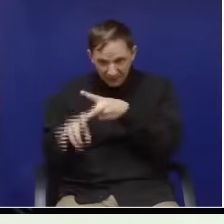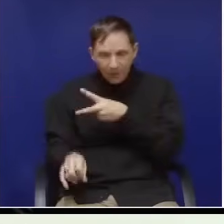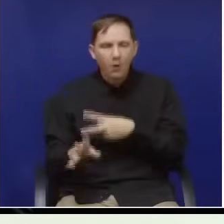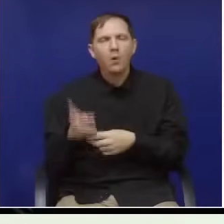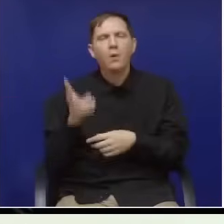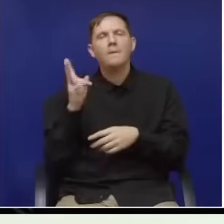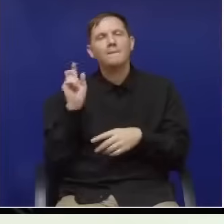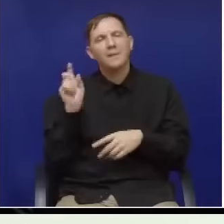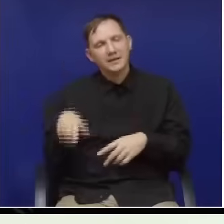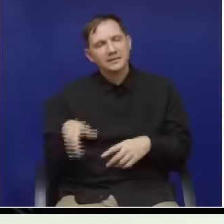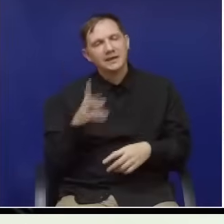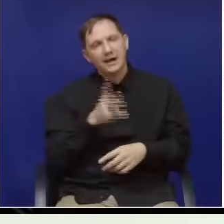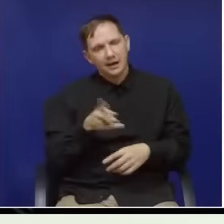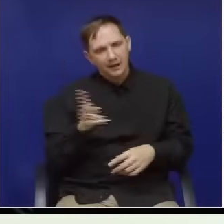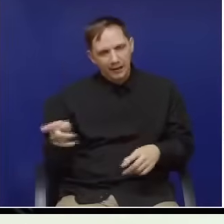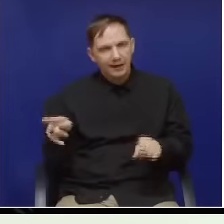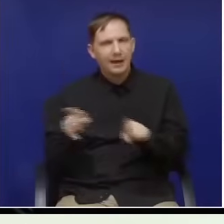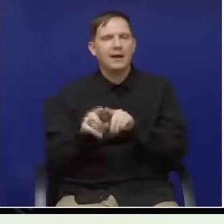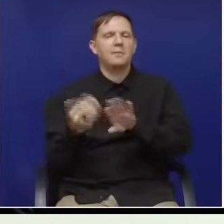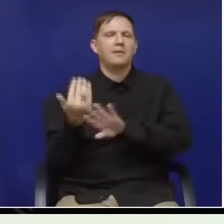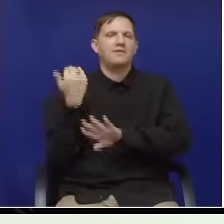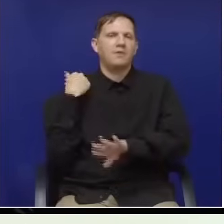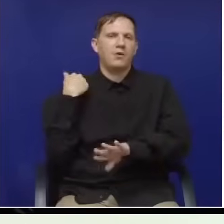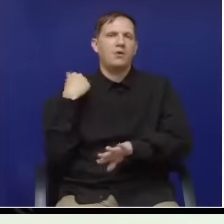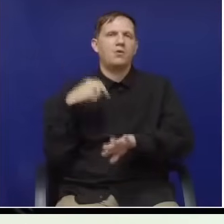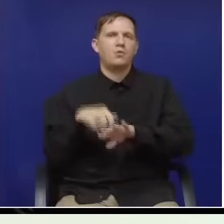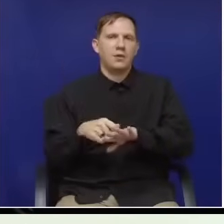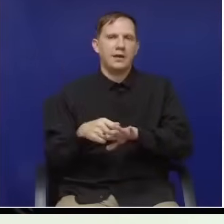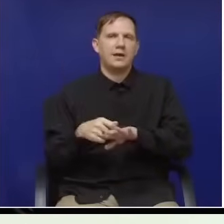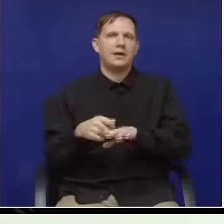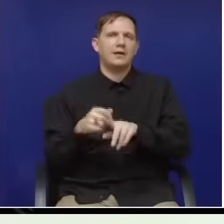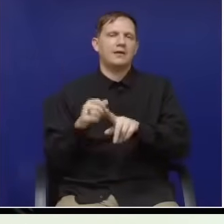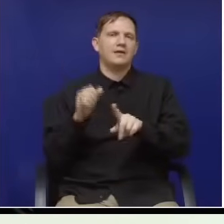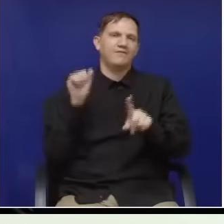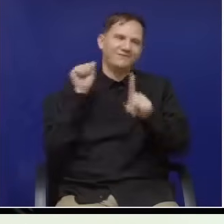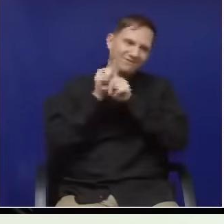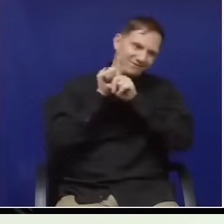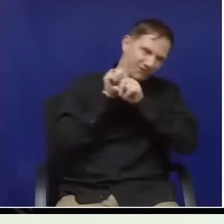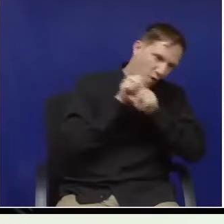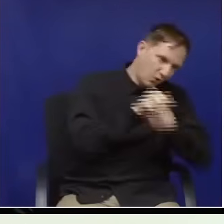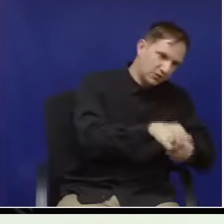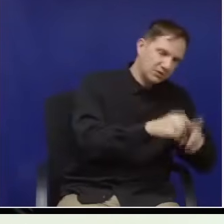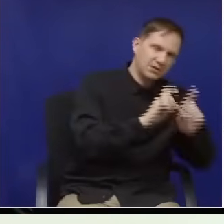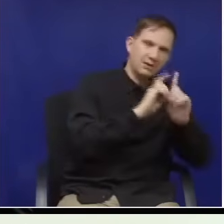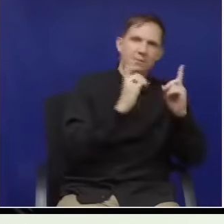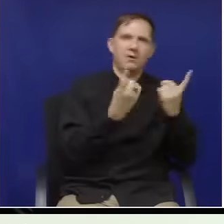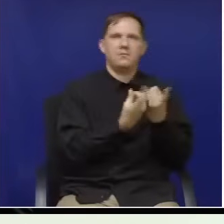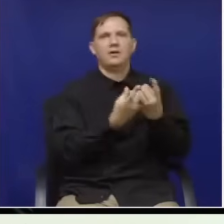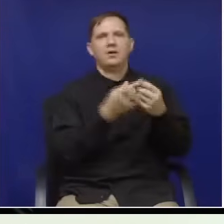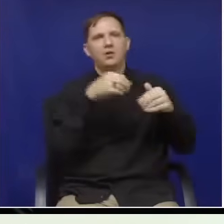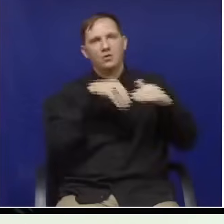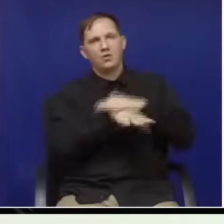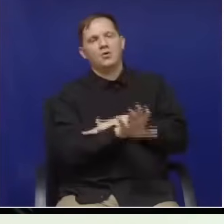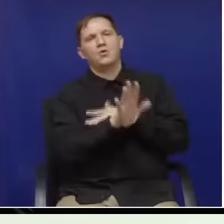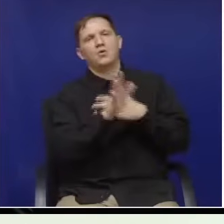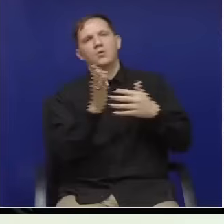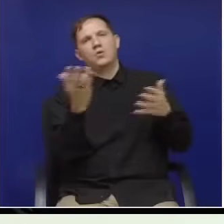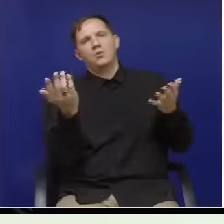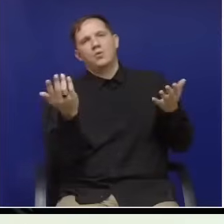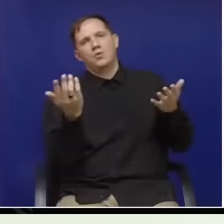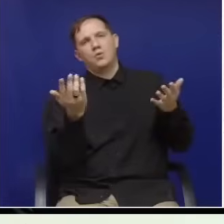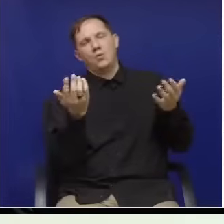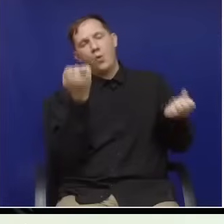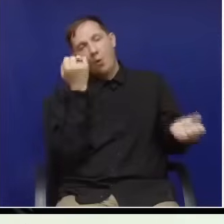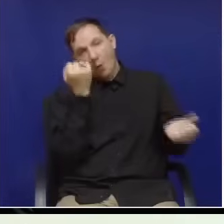again, as we did before, resort to strong-arming the department through a protected legal service